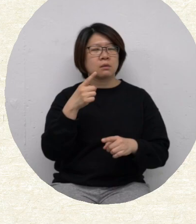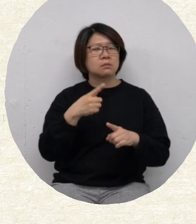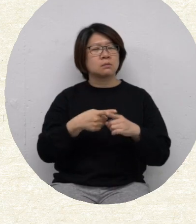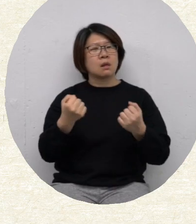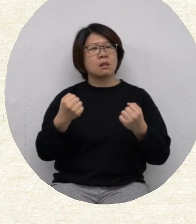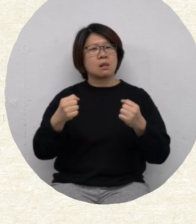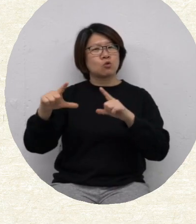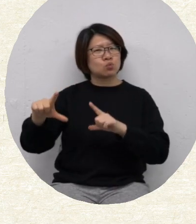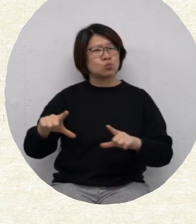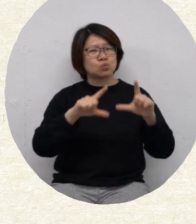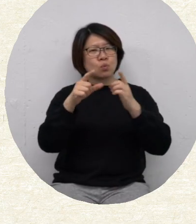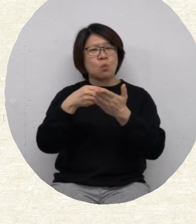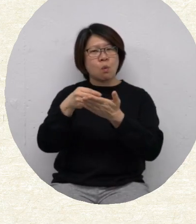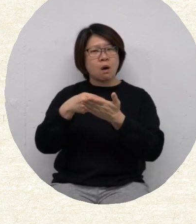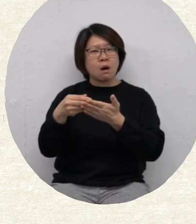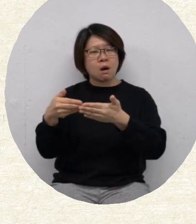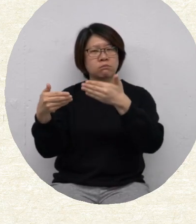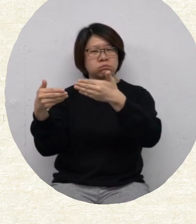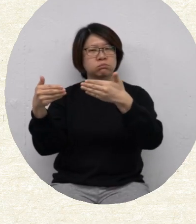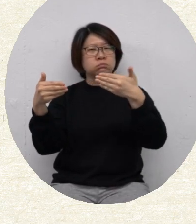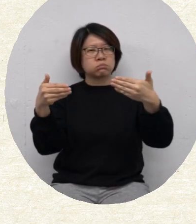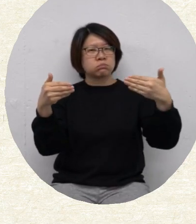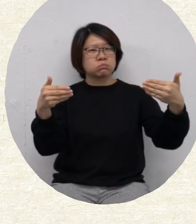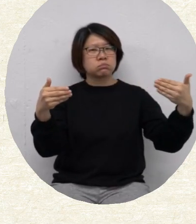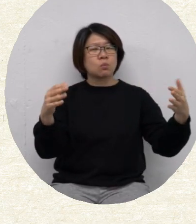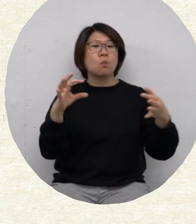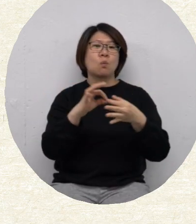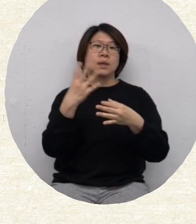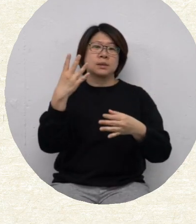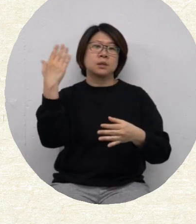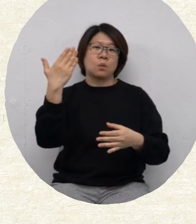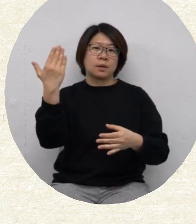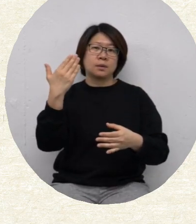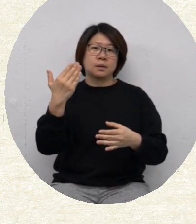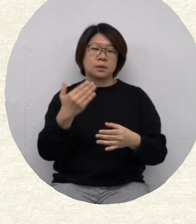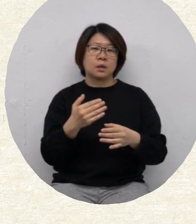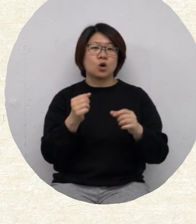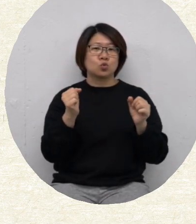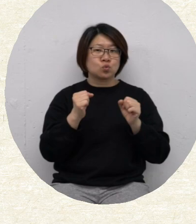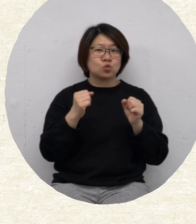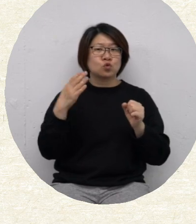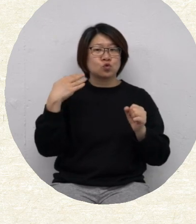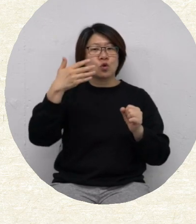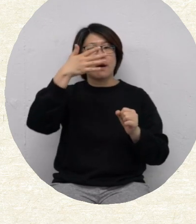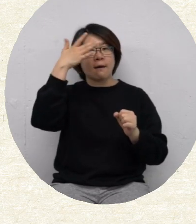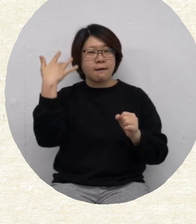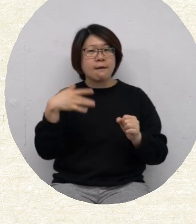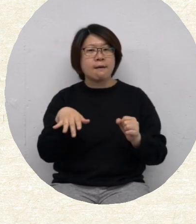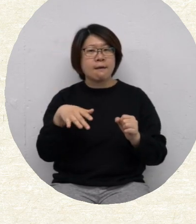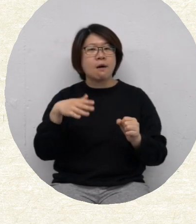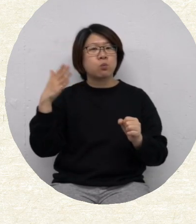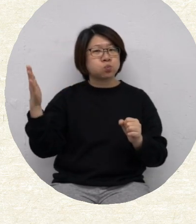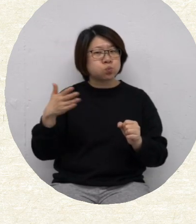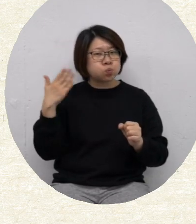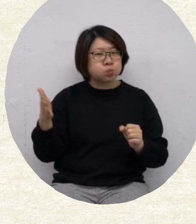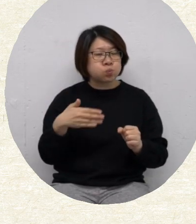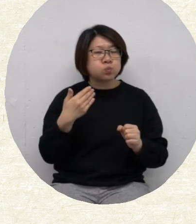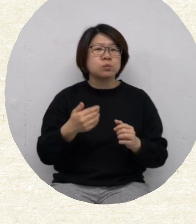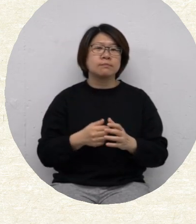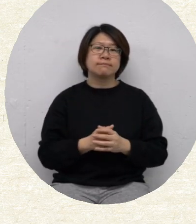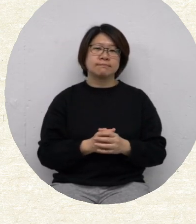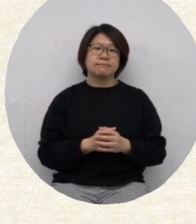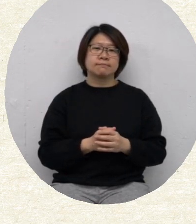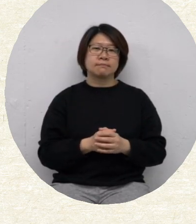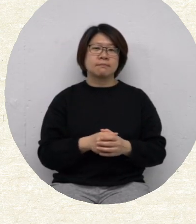Asia in the way that I present the 4 prints. Arranged in one long line and reading from right